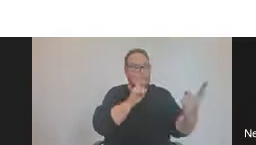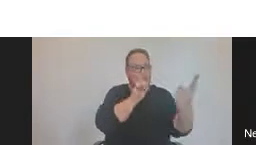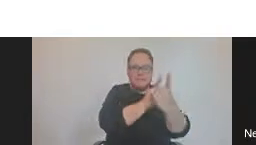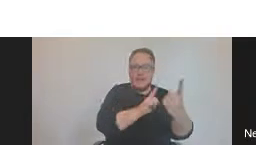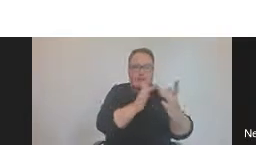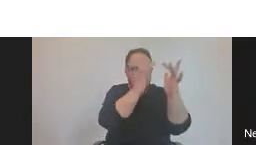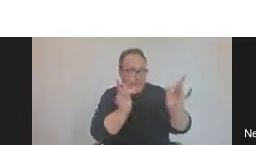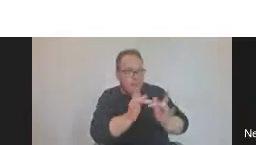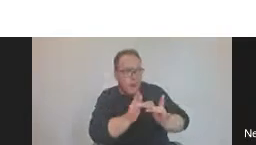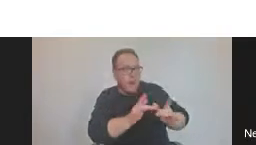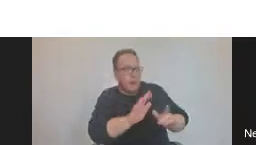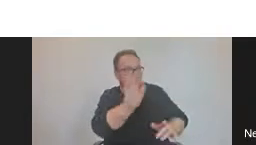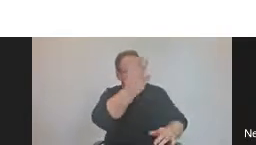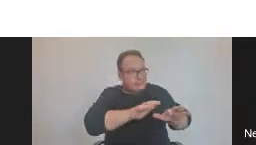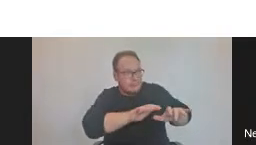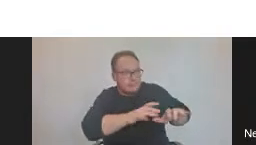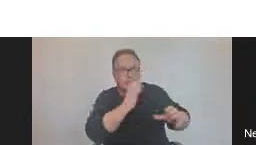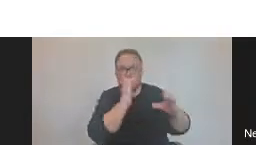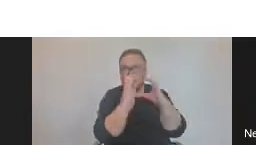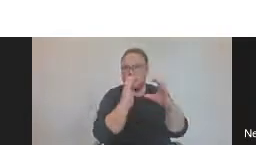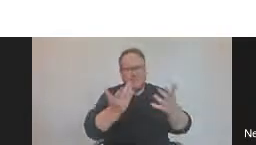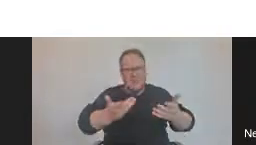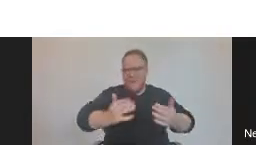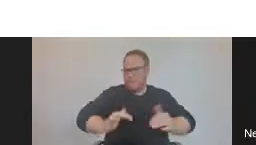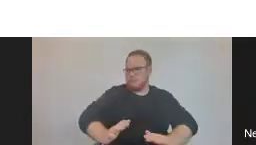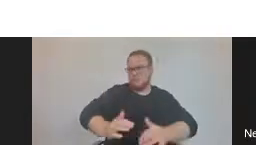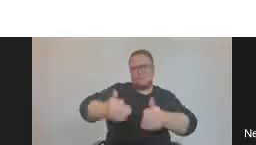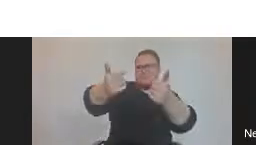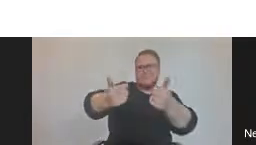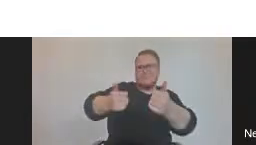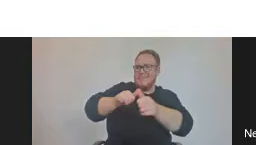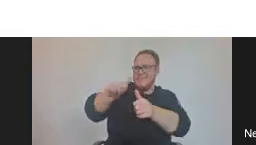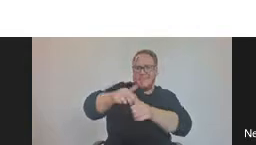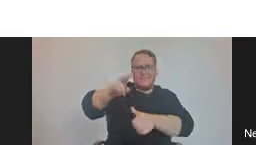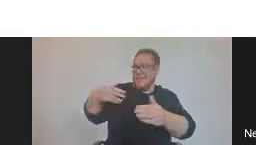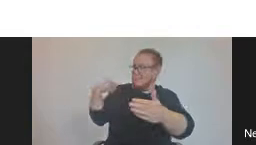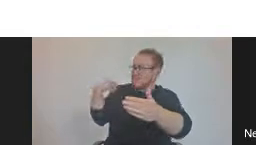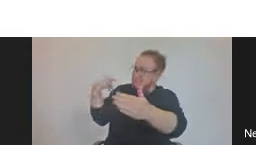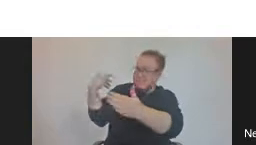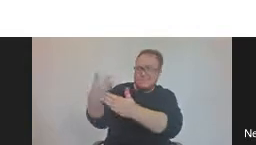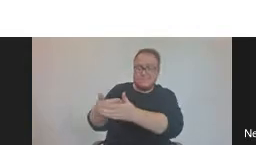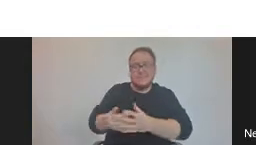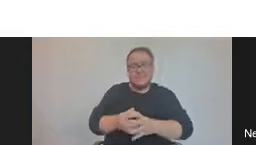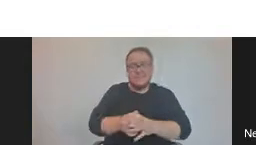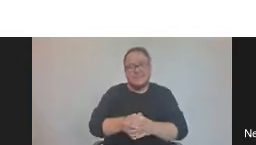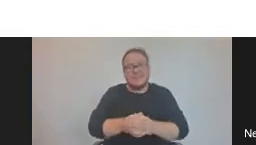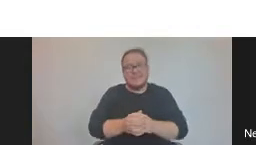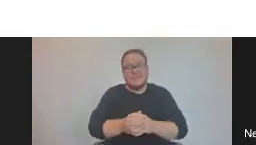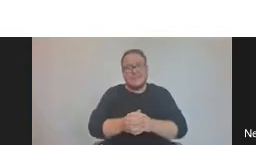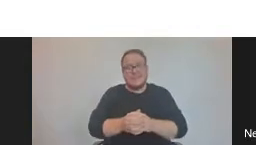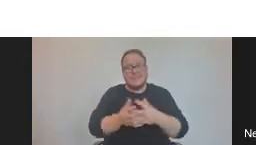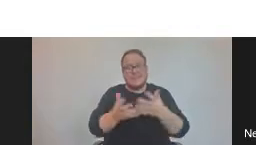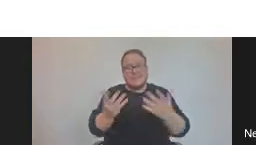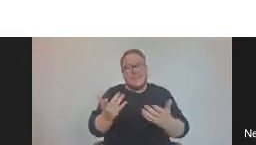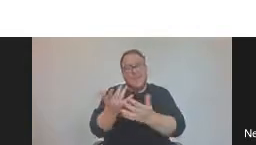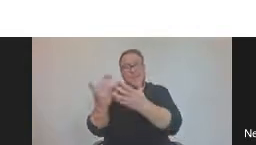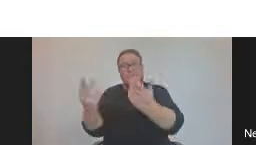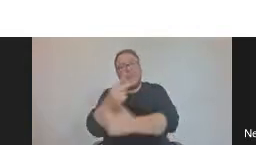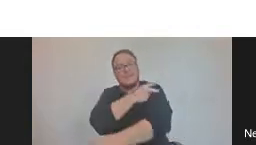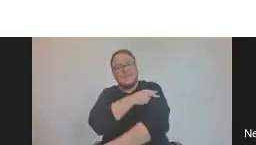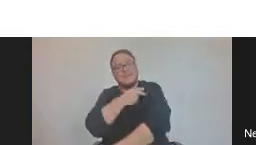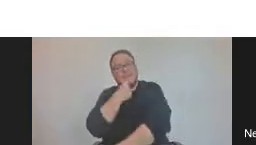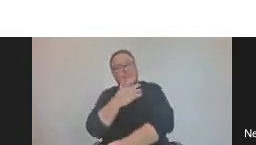been able to communicate better than we've ever done. And my staff tell me consistently that they probably know more now about what's going on than they